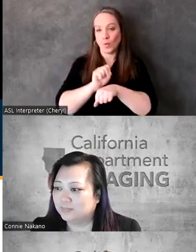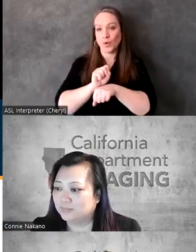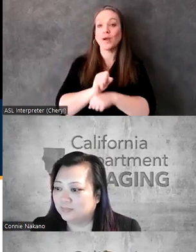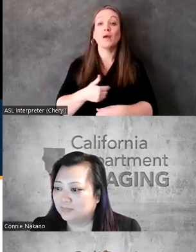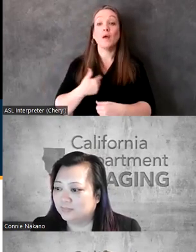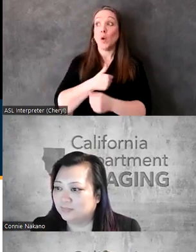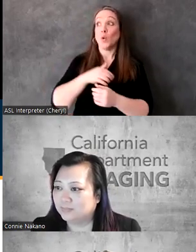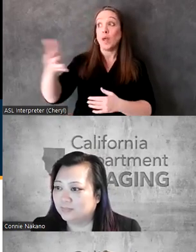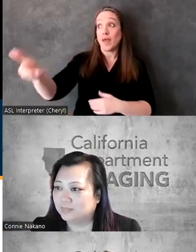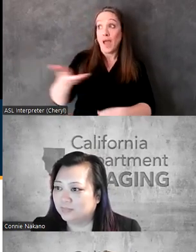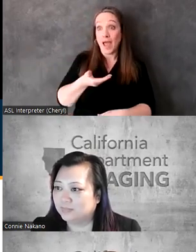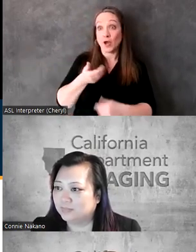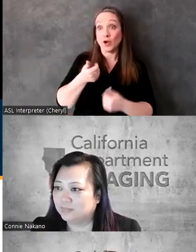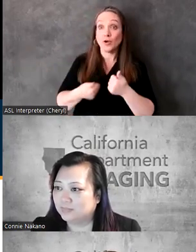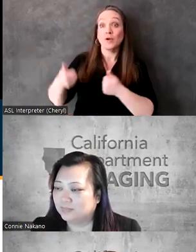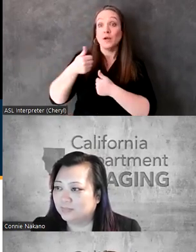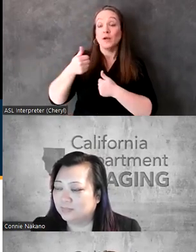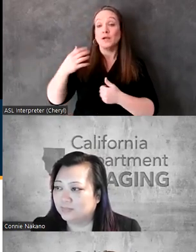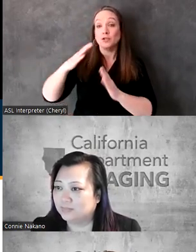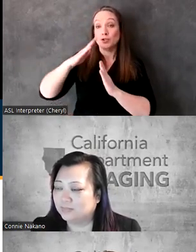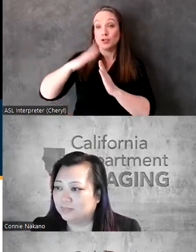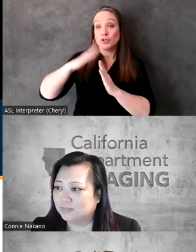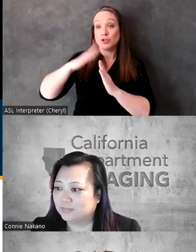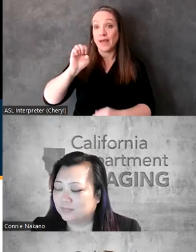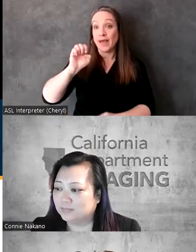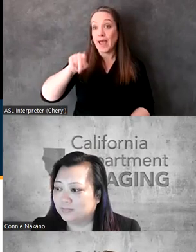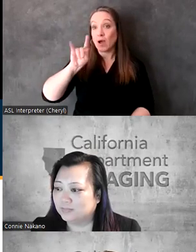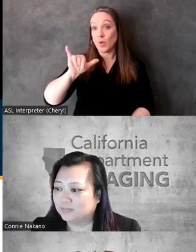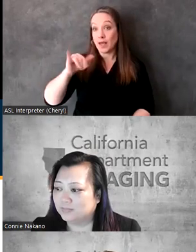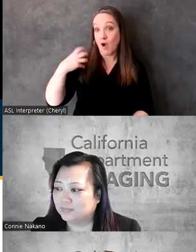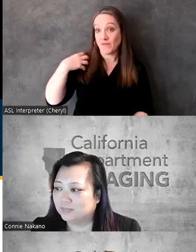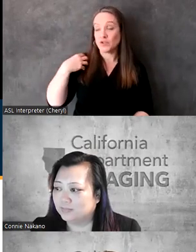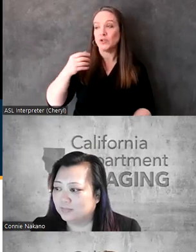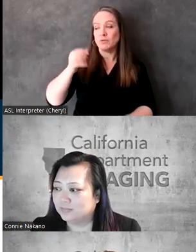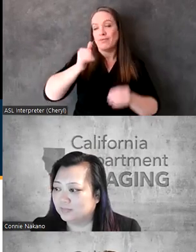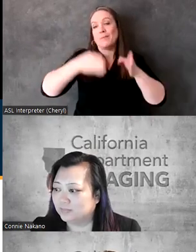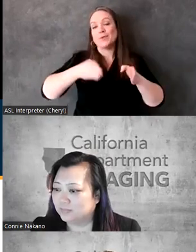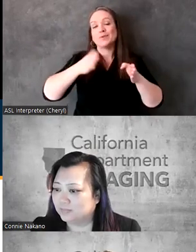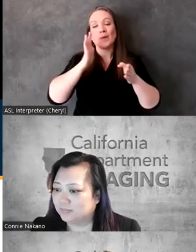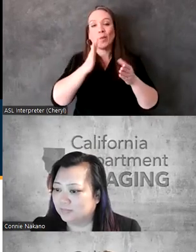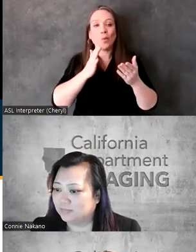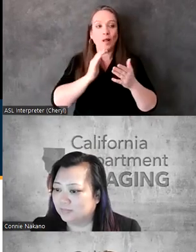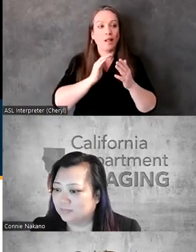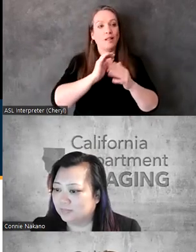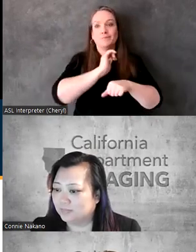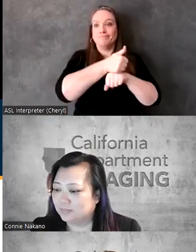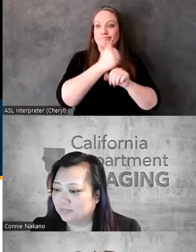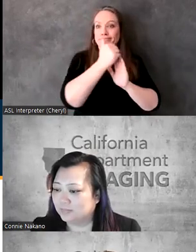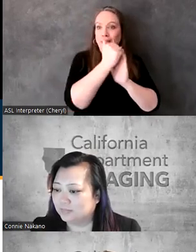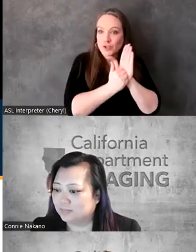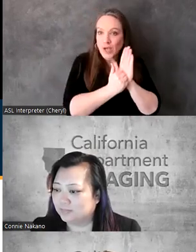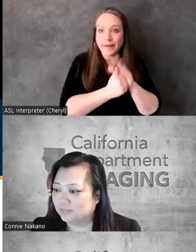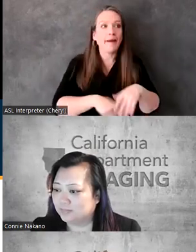Officer, we envision that individual will play a really key role in setting that agenda, in engaging in the